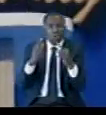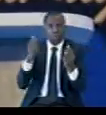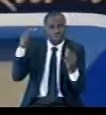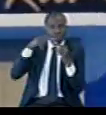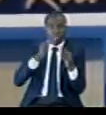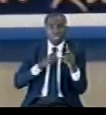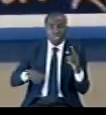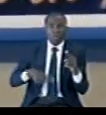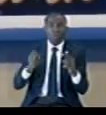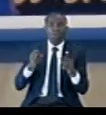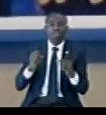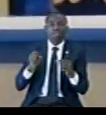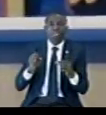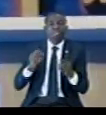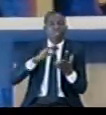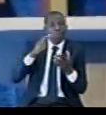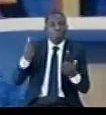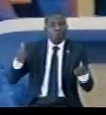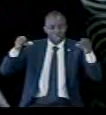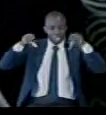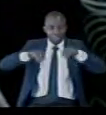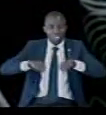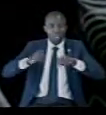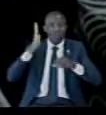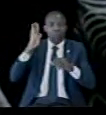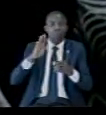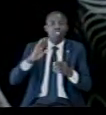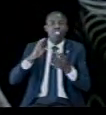Lord, condemnation will vanish away.